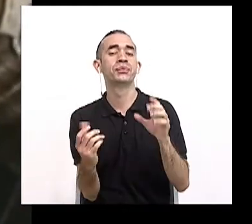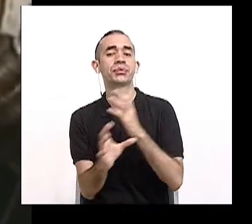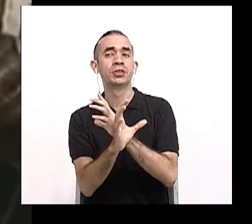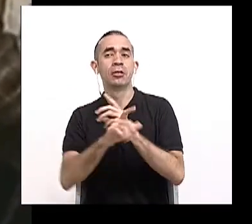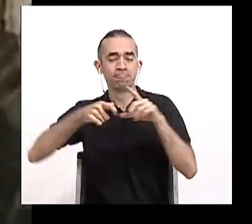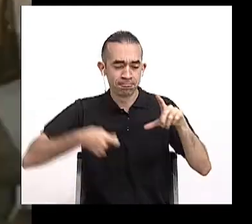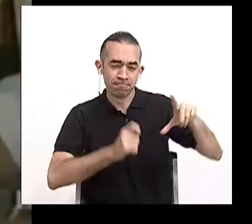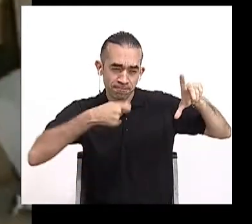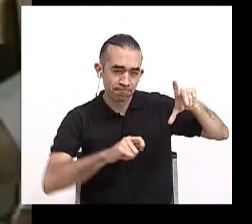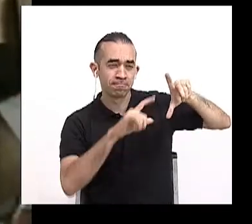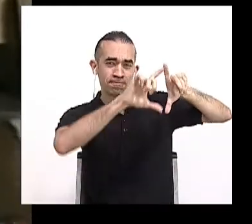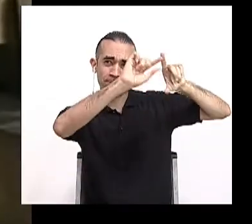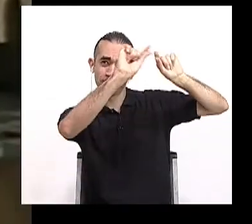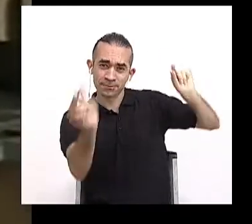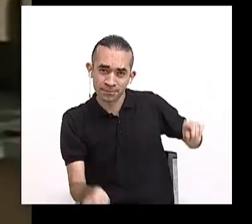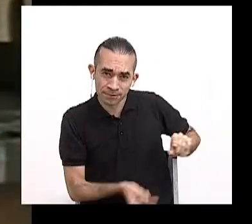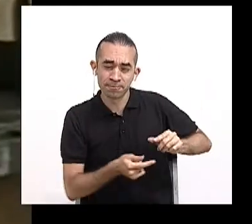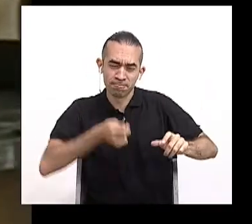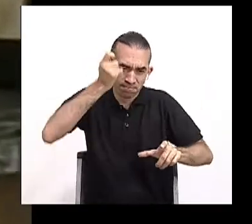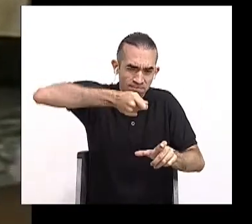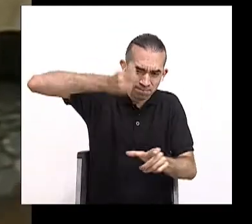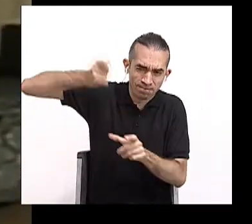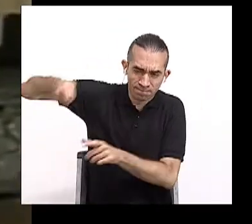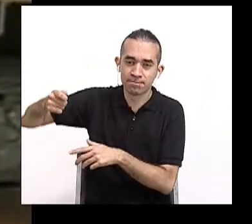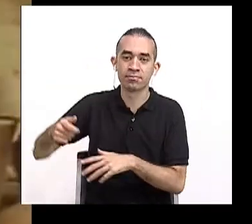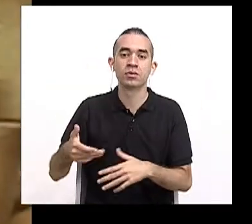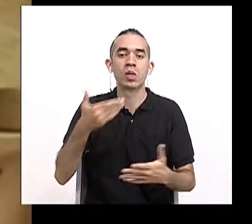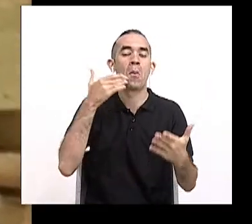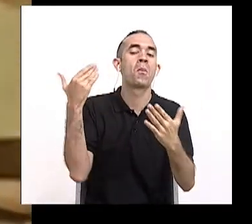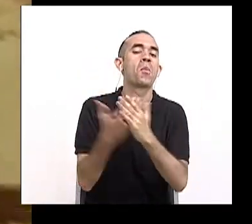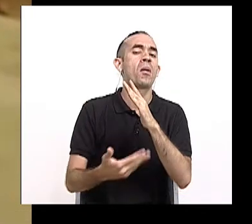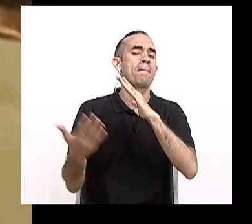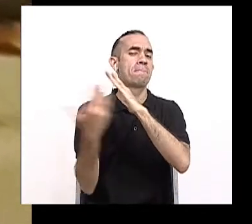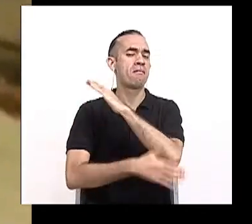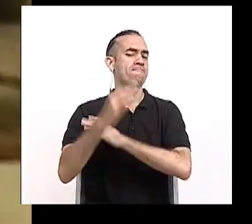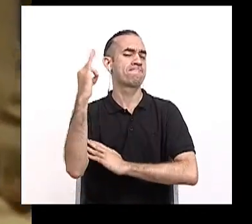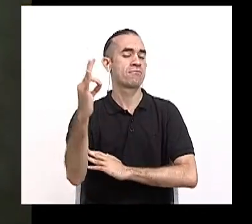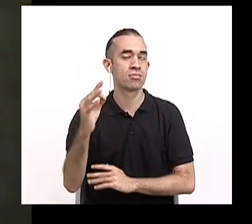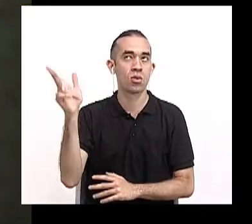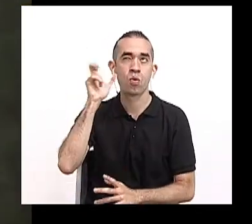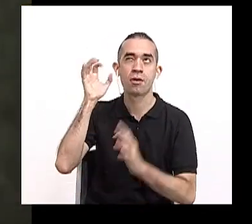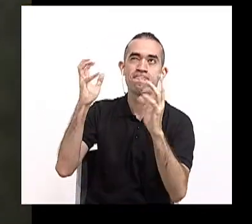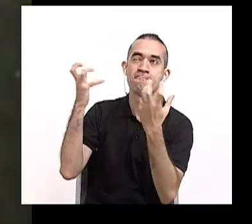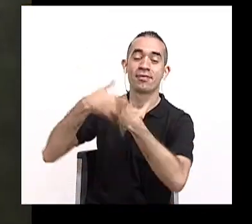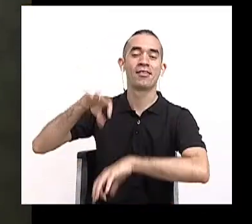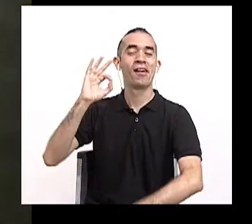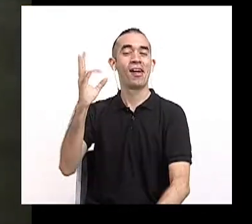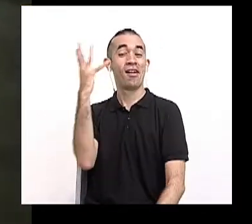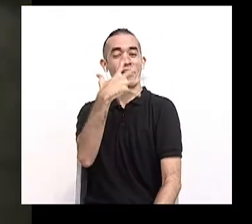the highest quality woods were selected to make the best sounds.